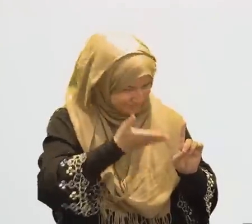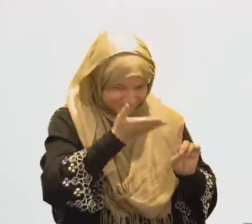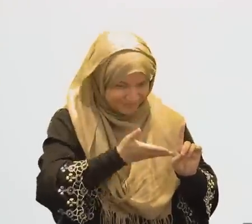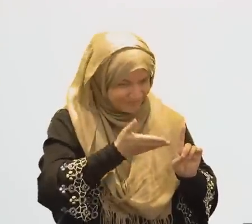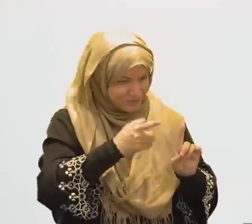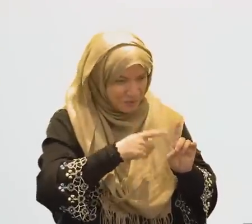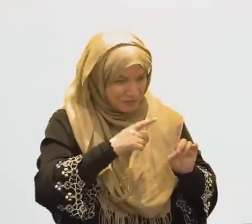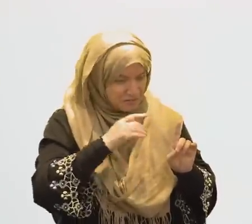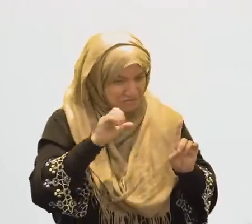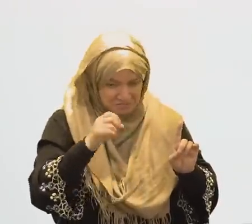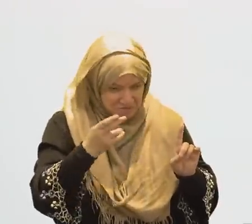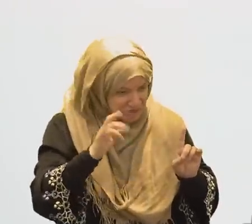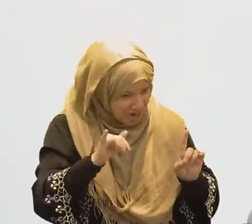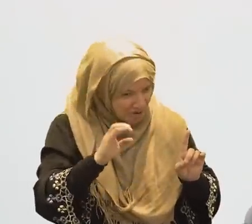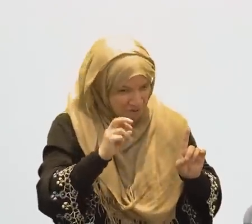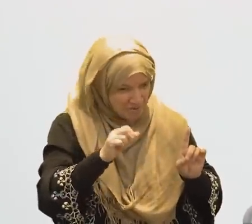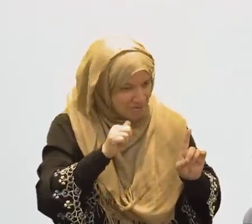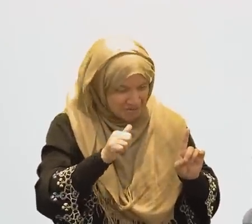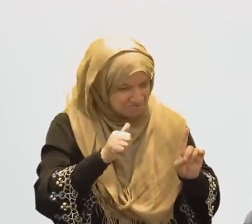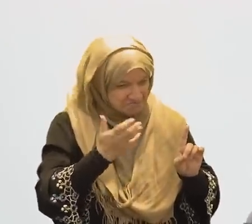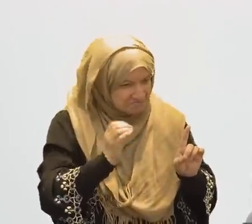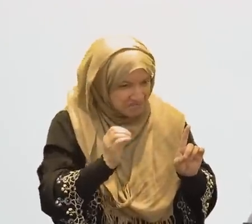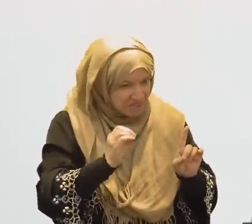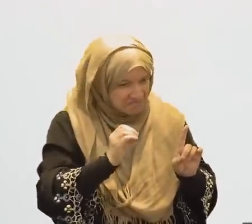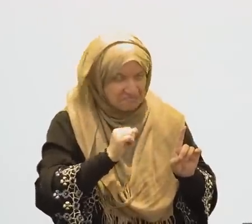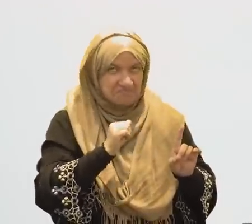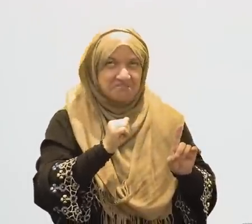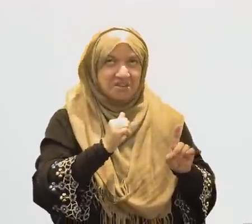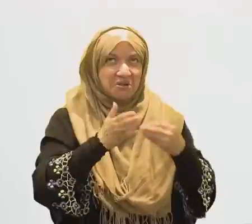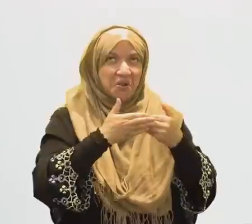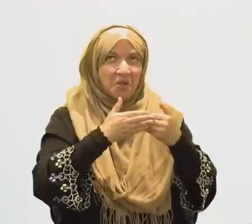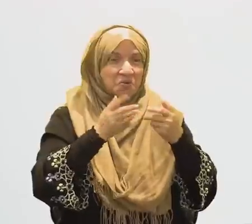the prophet sallallahu alaihi wasallam mentioned